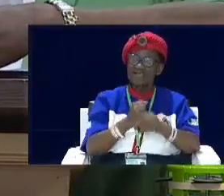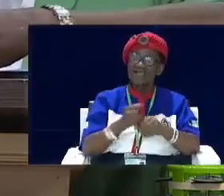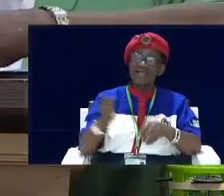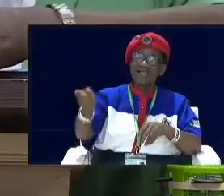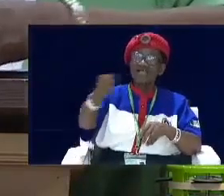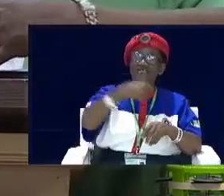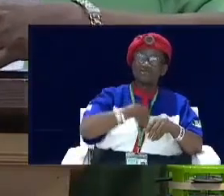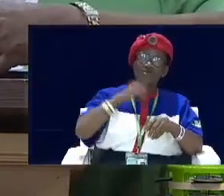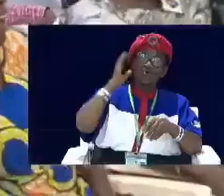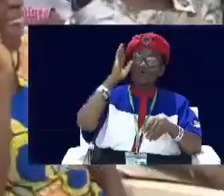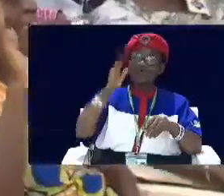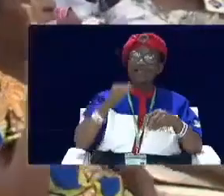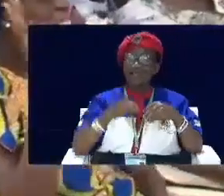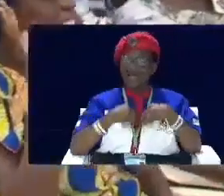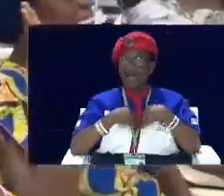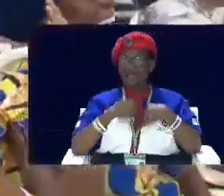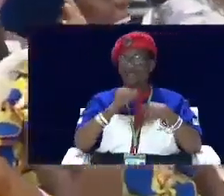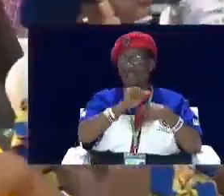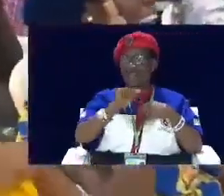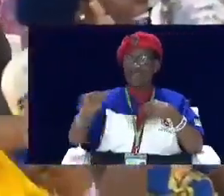wa ni eri ayo.